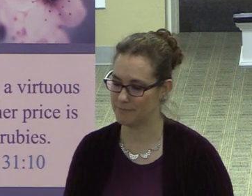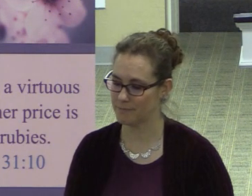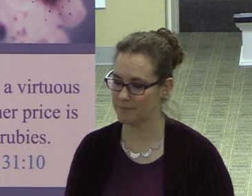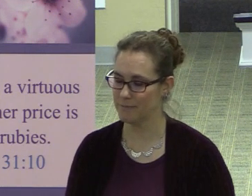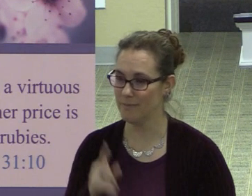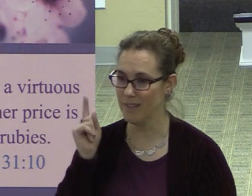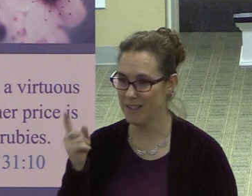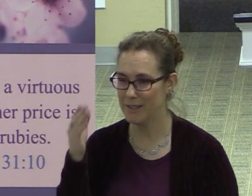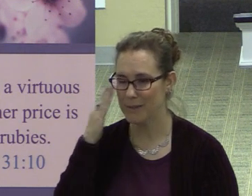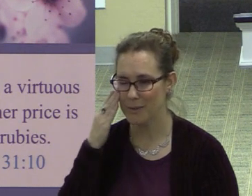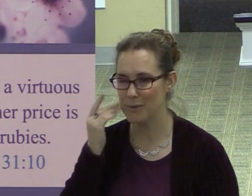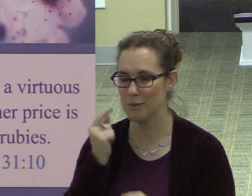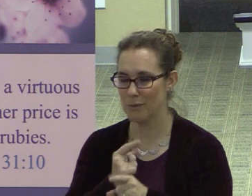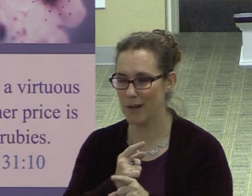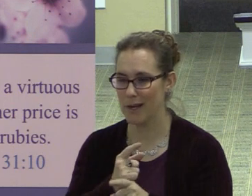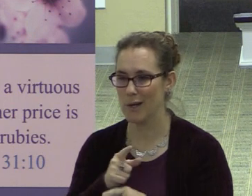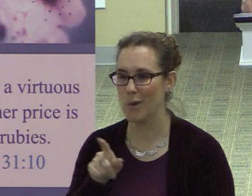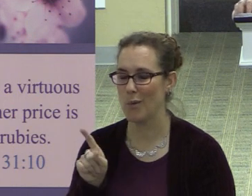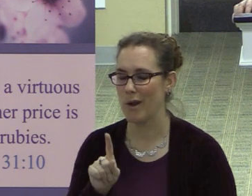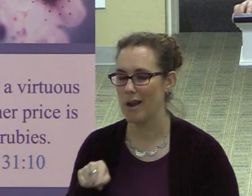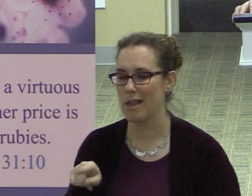He knows right where they're at.